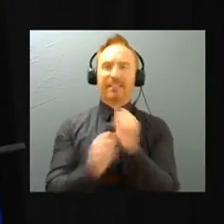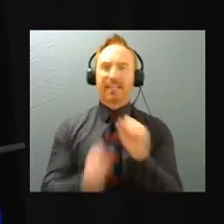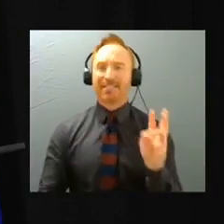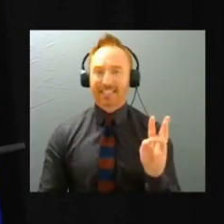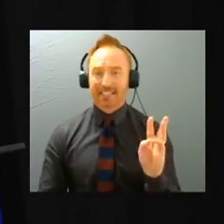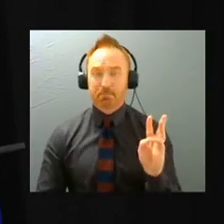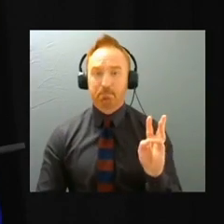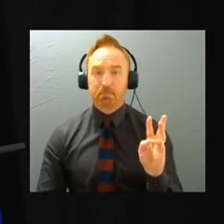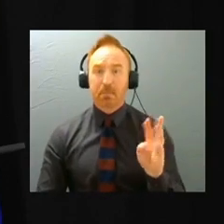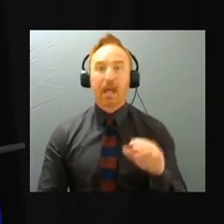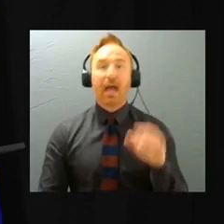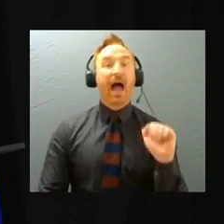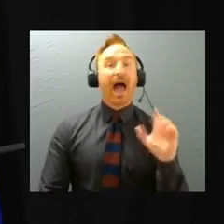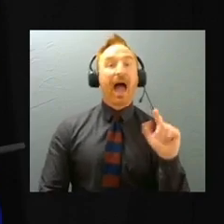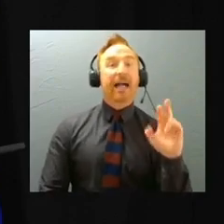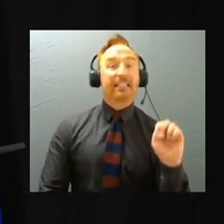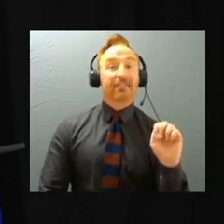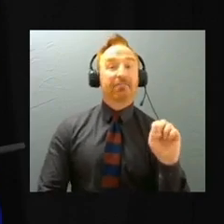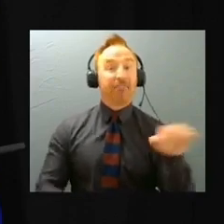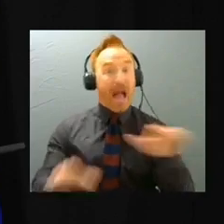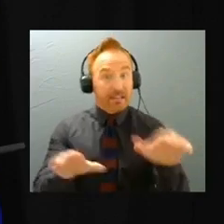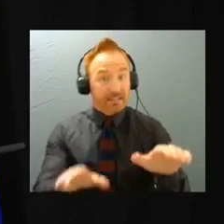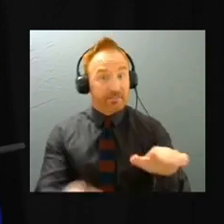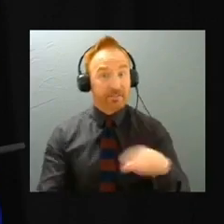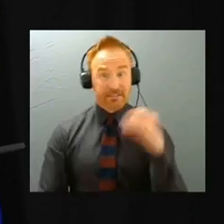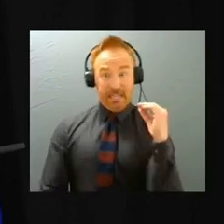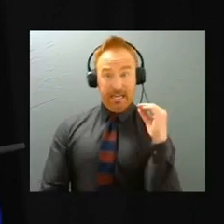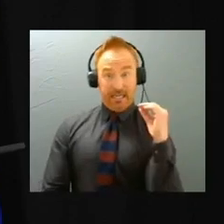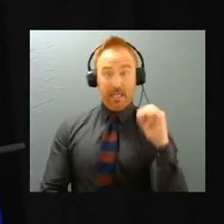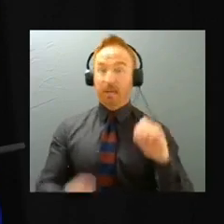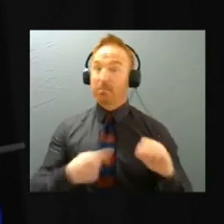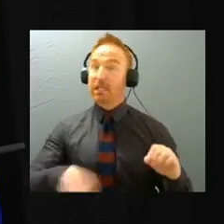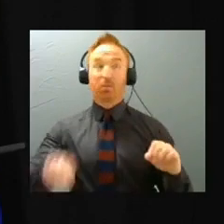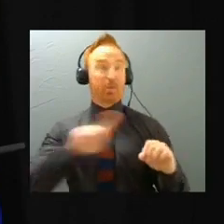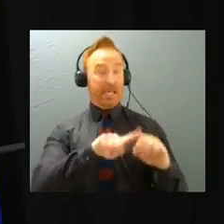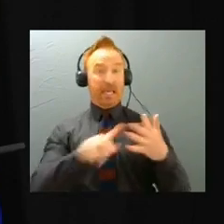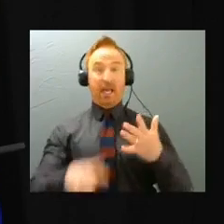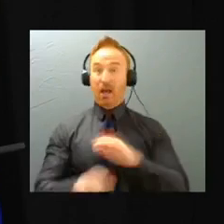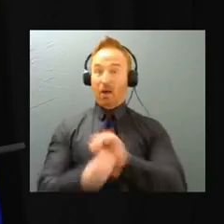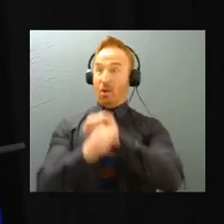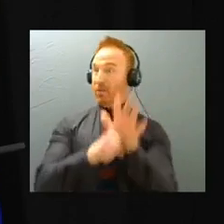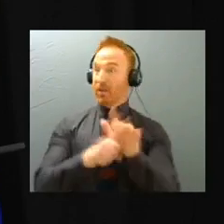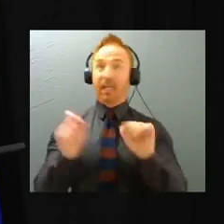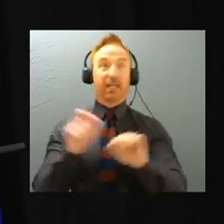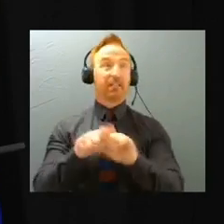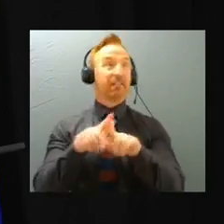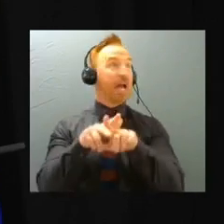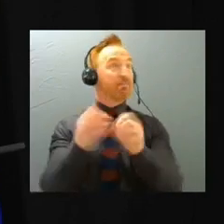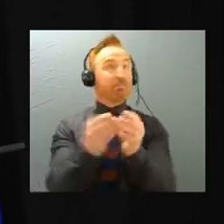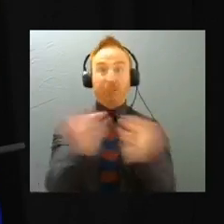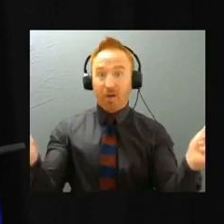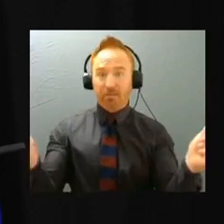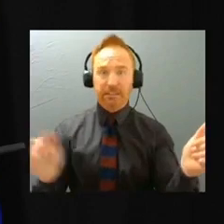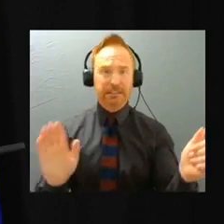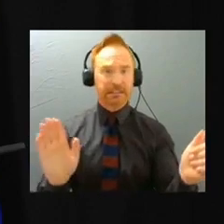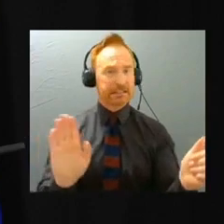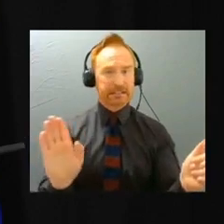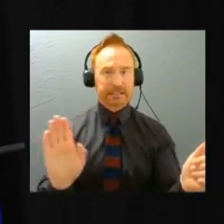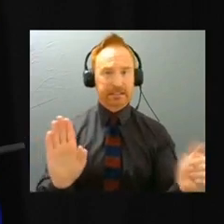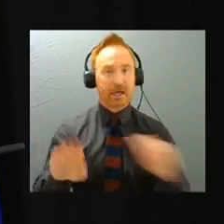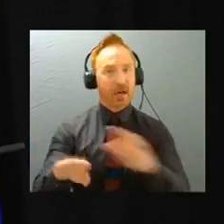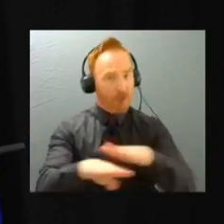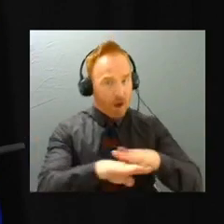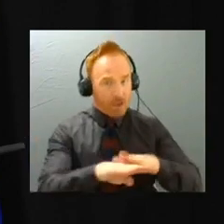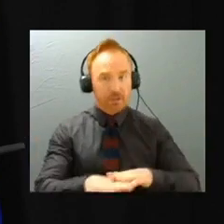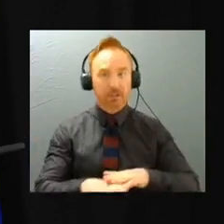does not mean that we are in the clear. I must urge Yukoners to remain vigilant. We have